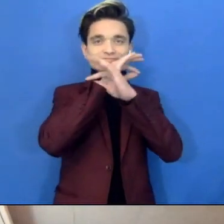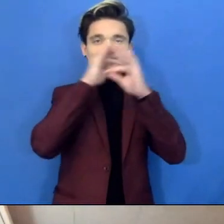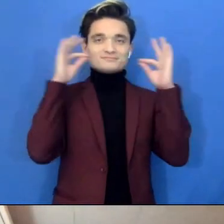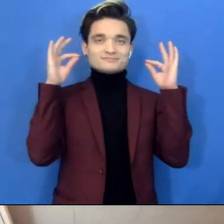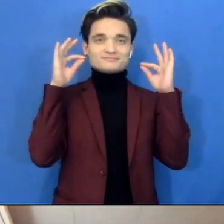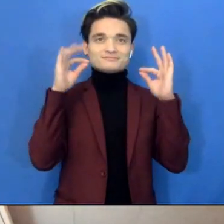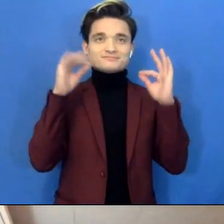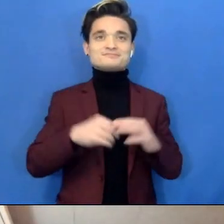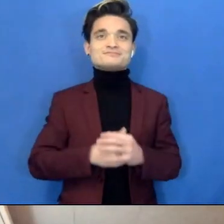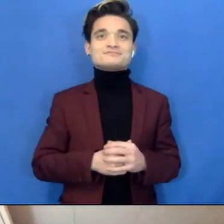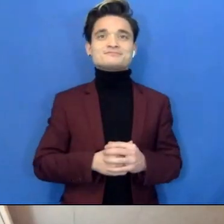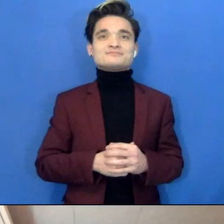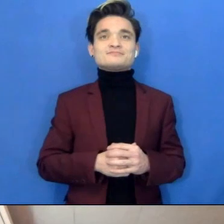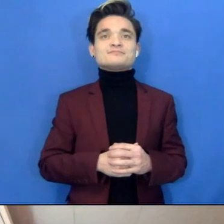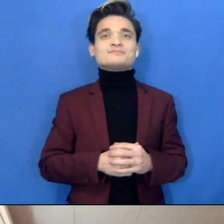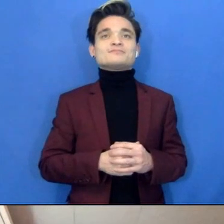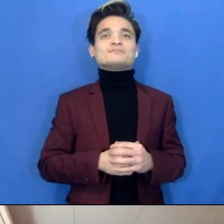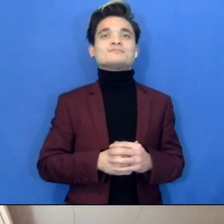Daniela. Sure. You should